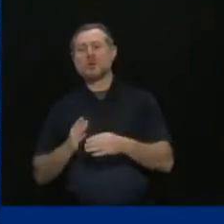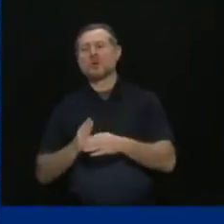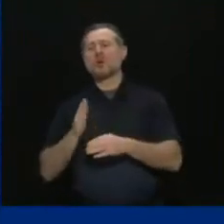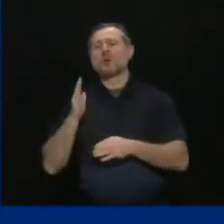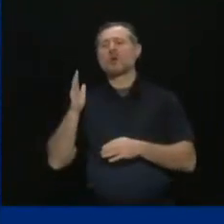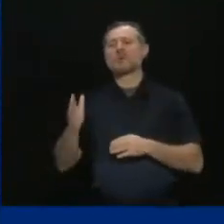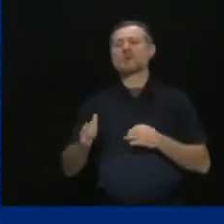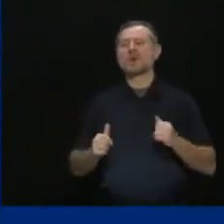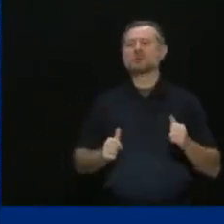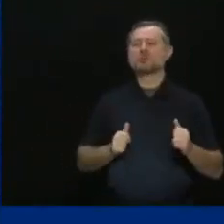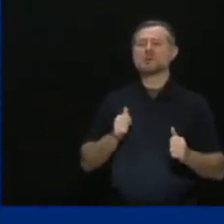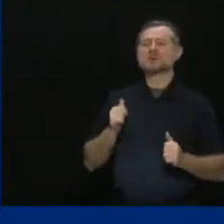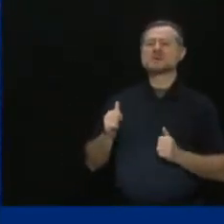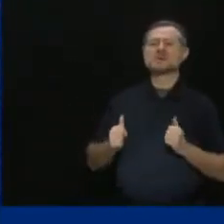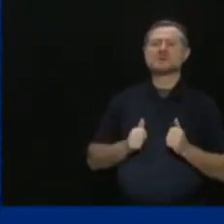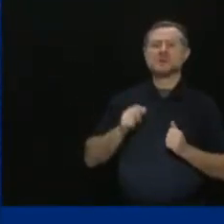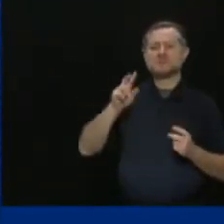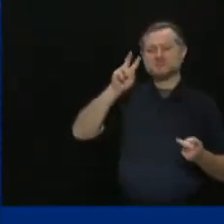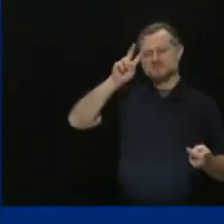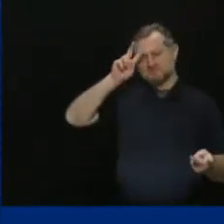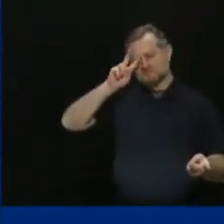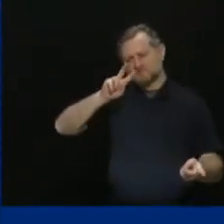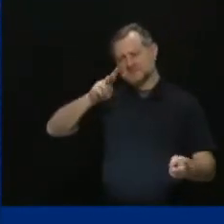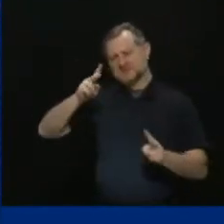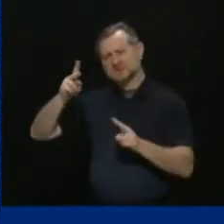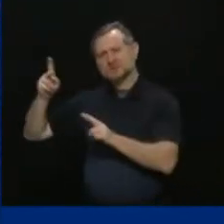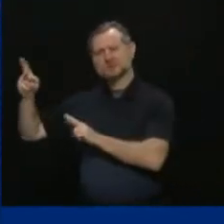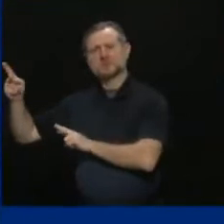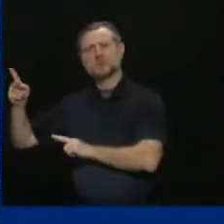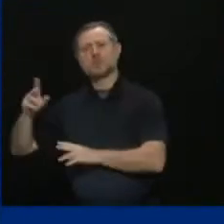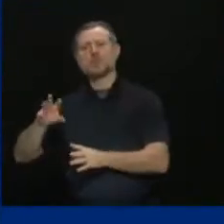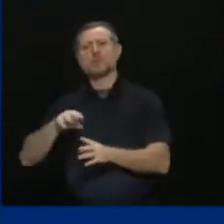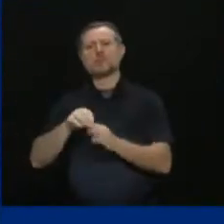that legislation, glitches that remain,